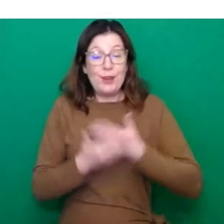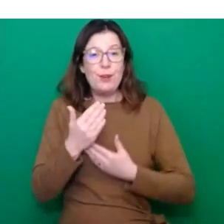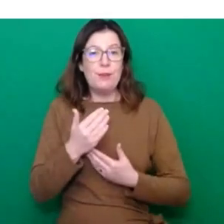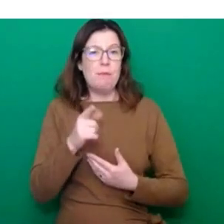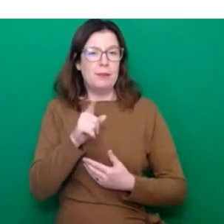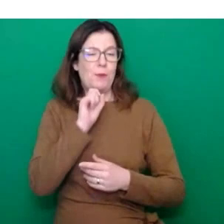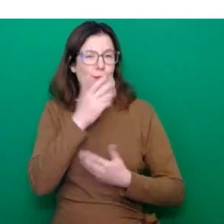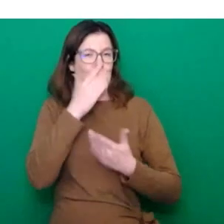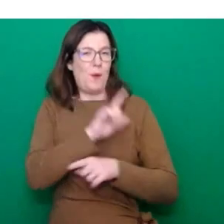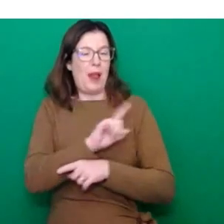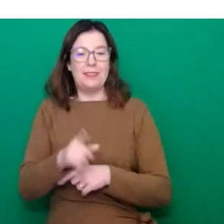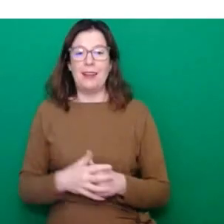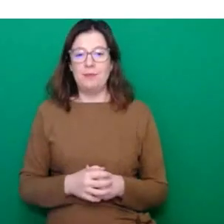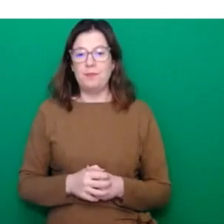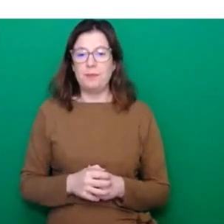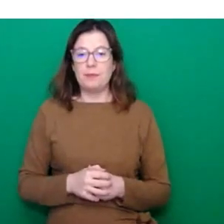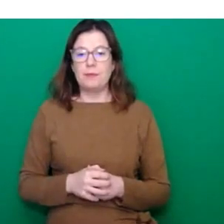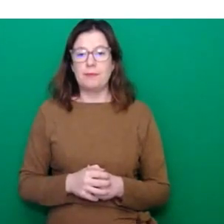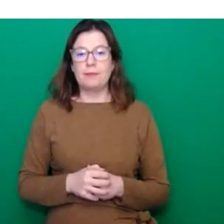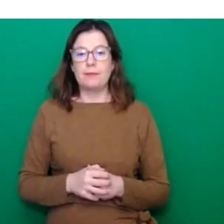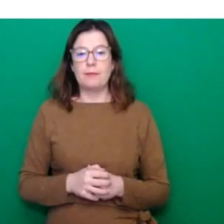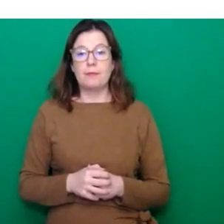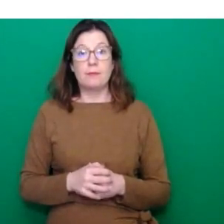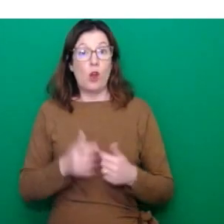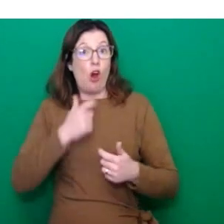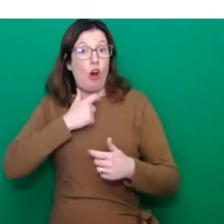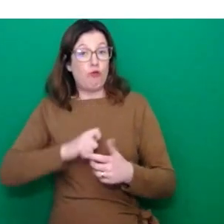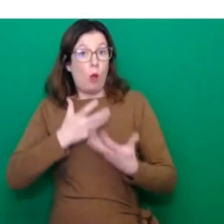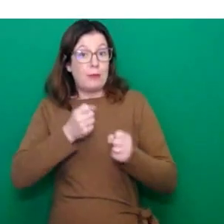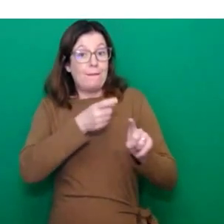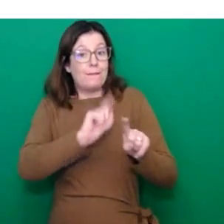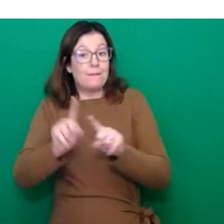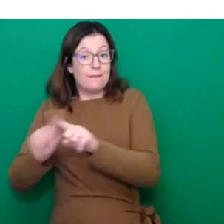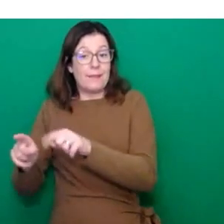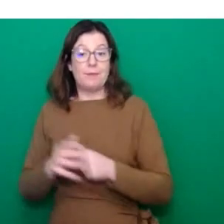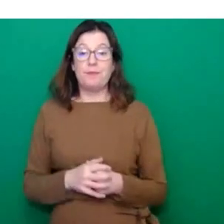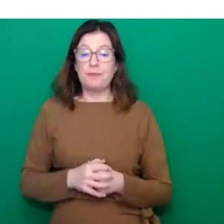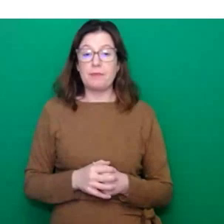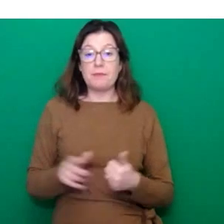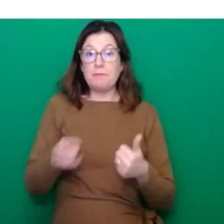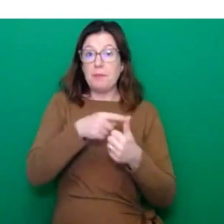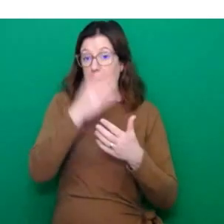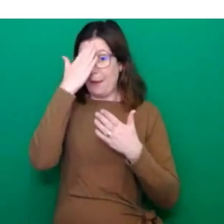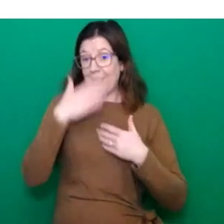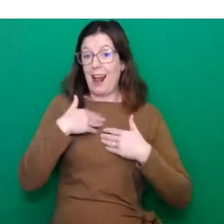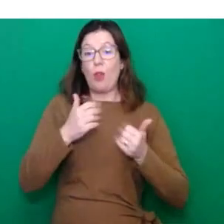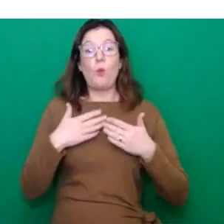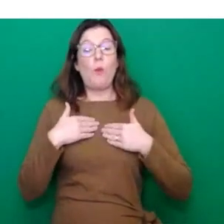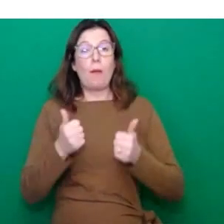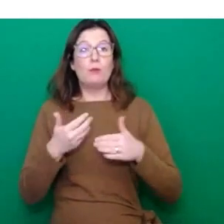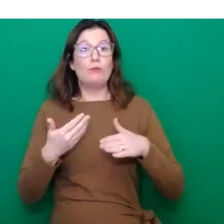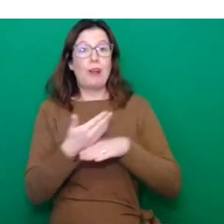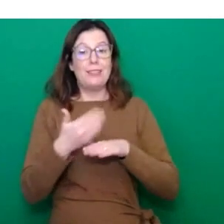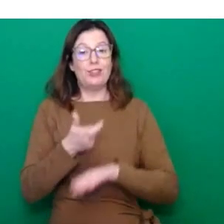bit more of that in a moment. Then we're going to talk about some of the different roles. So we're going to talk about the mental health and wellbeing practitioner role,